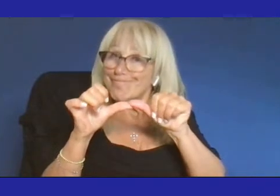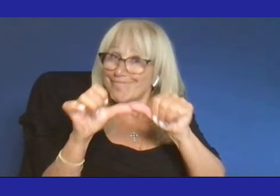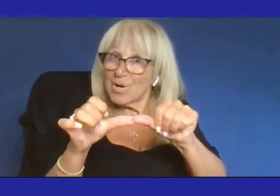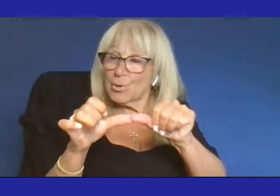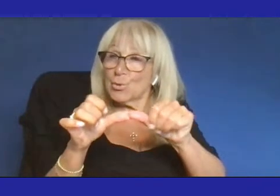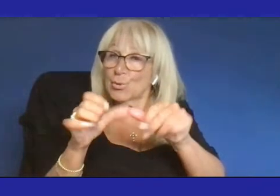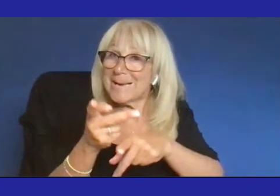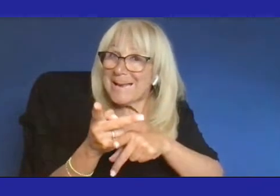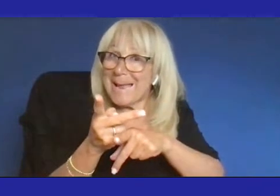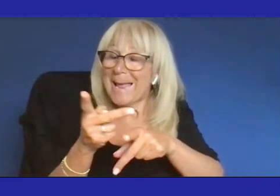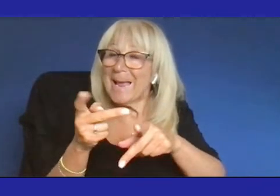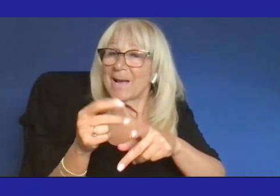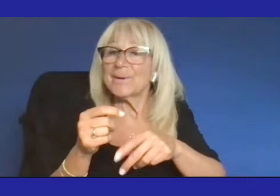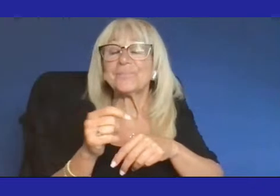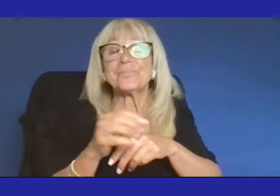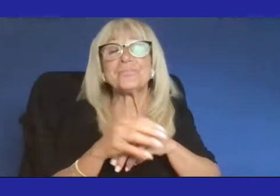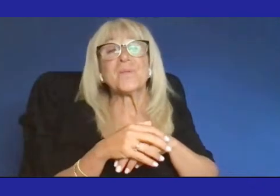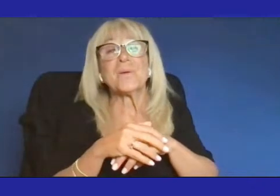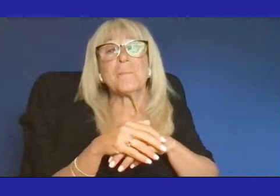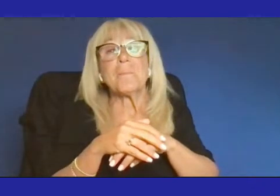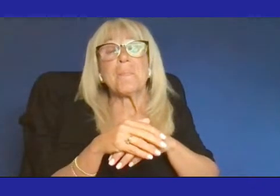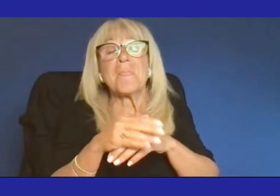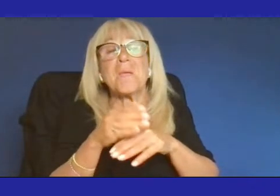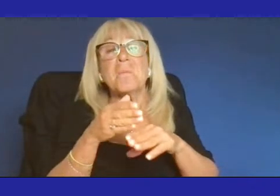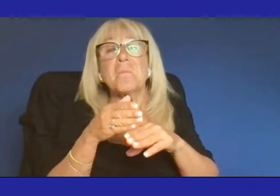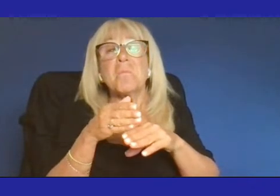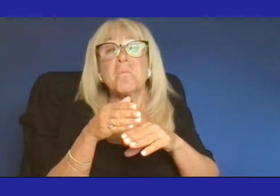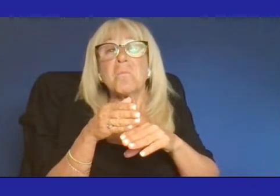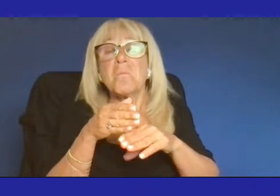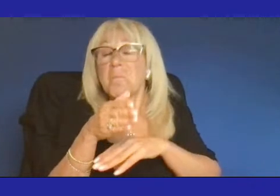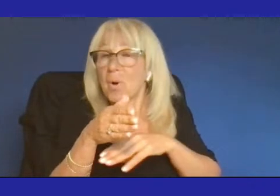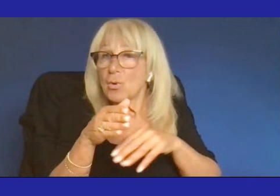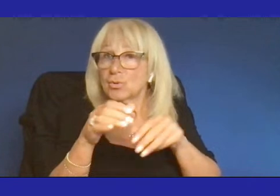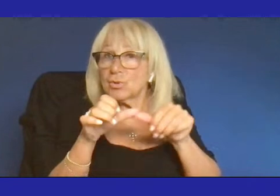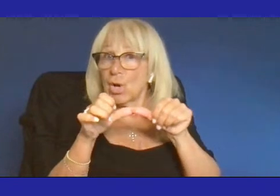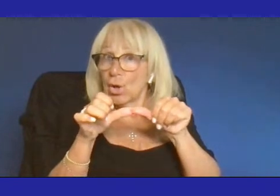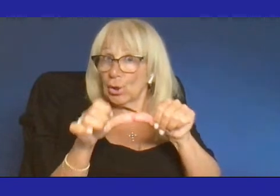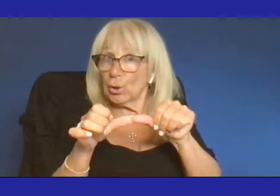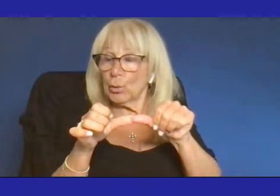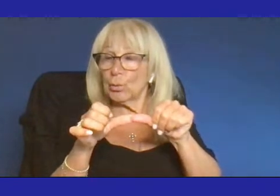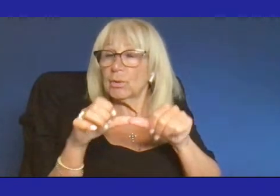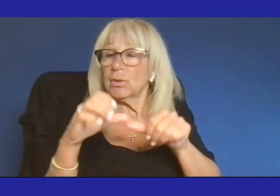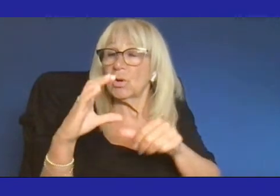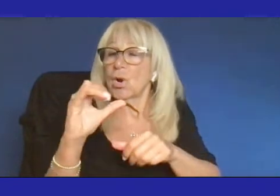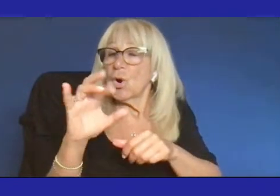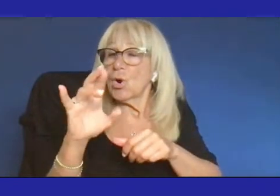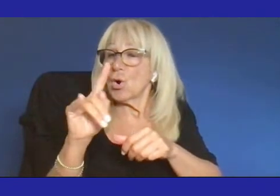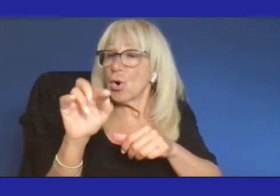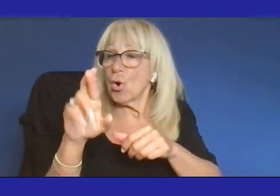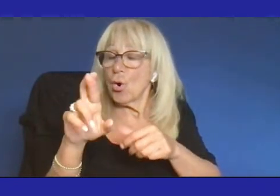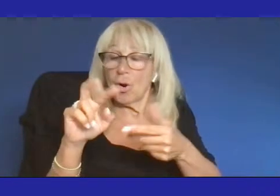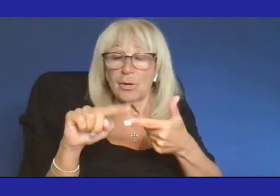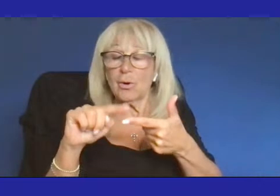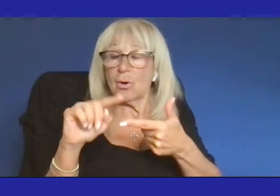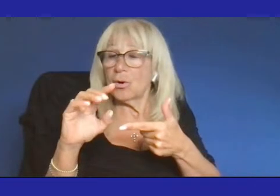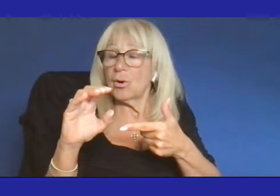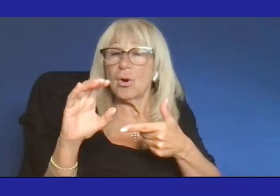4 post-acute facilities that this involves are Carter, Kohler, McKinney, and